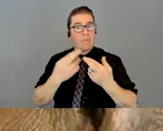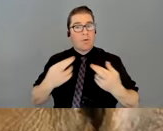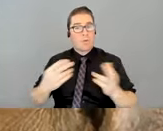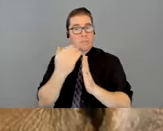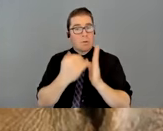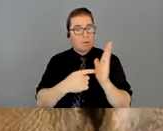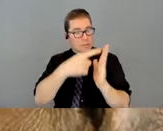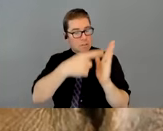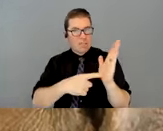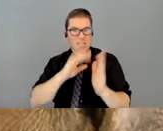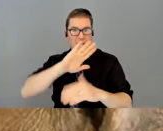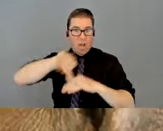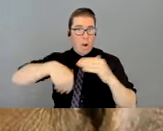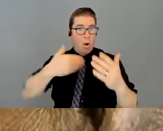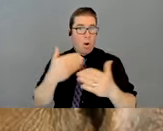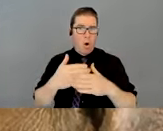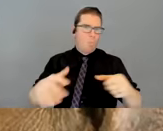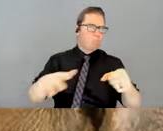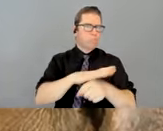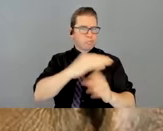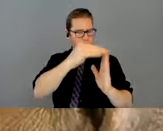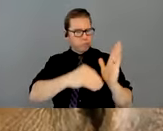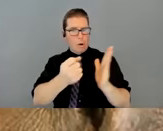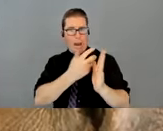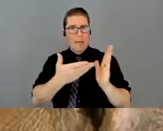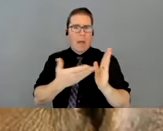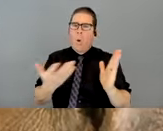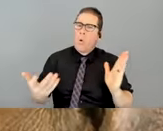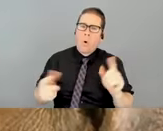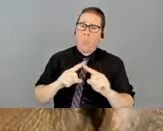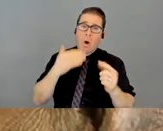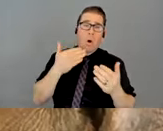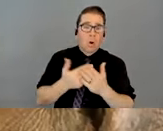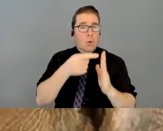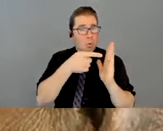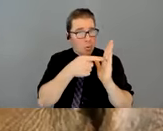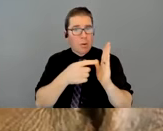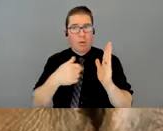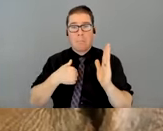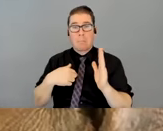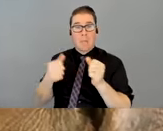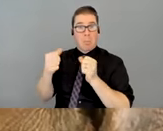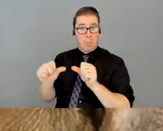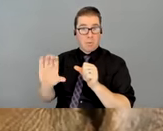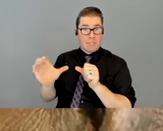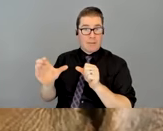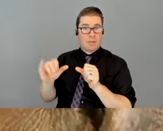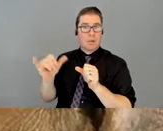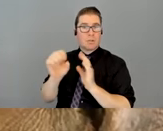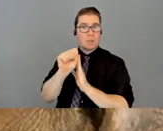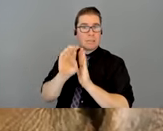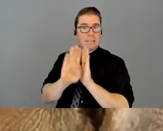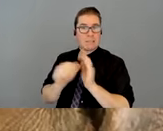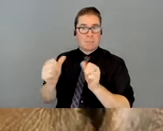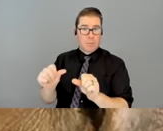know, do what you want with it. But I post it on Canvas and I also attach it to my syllabus. And it's just a list. Fresno